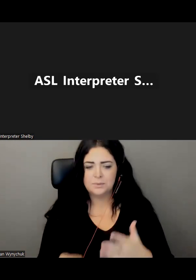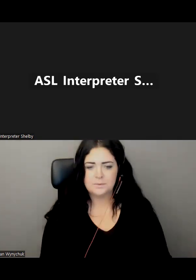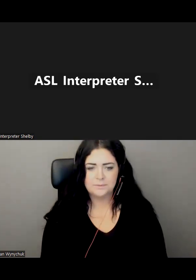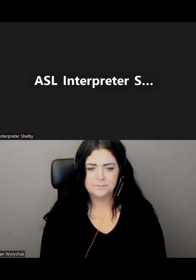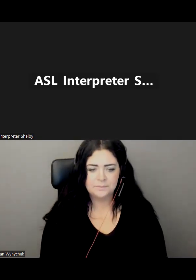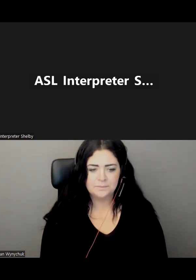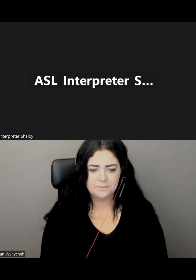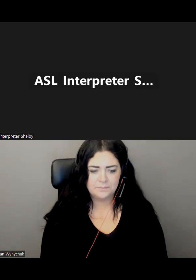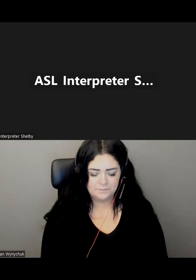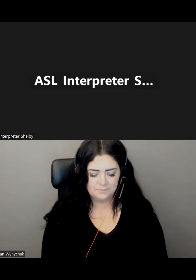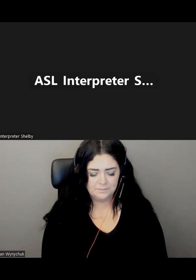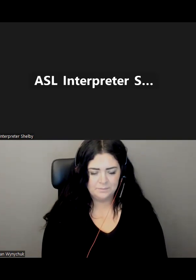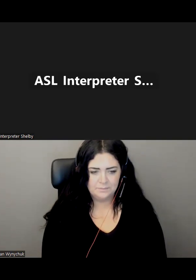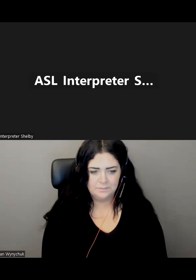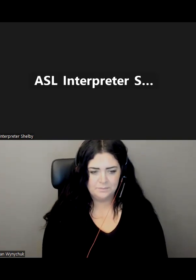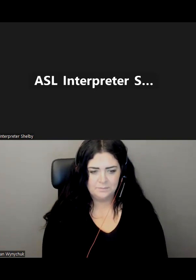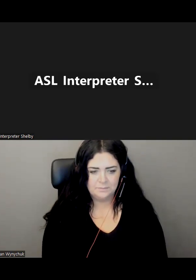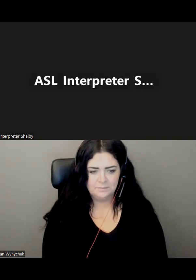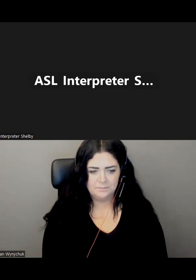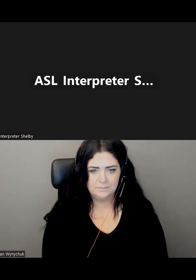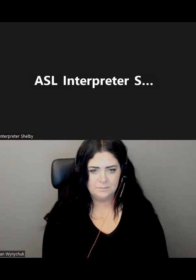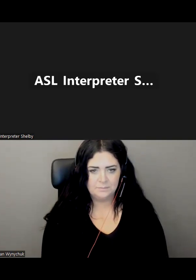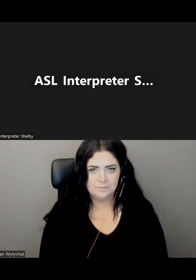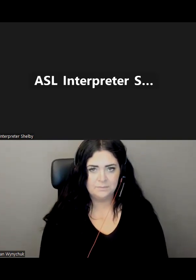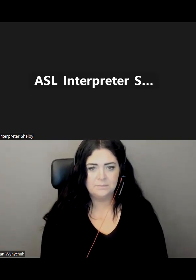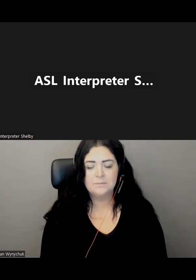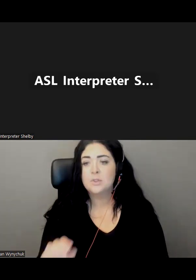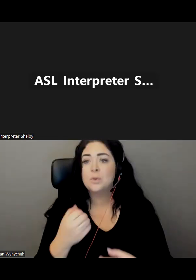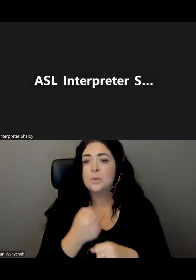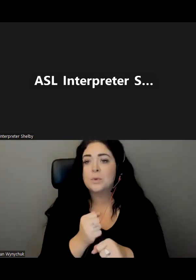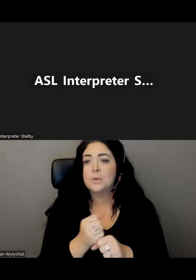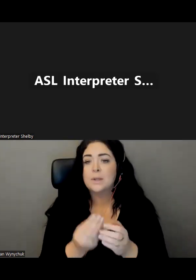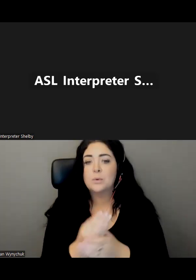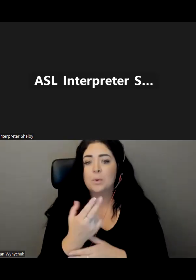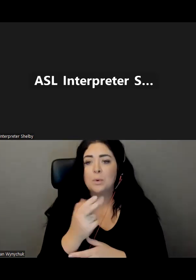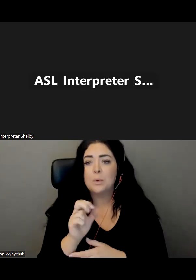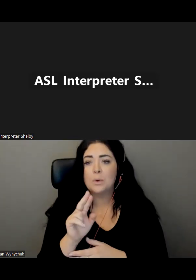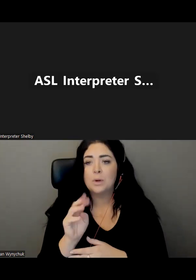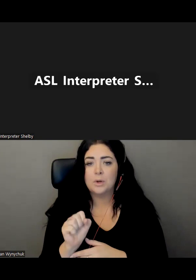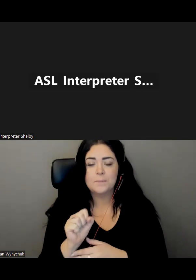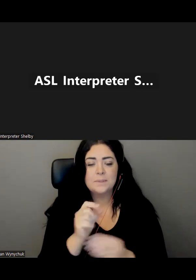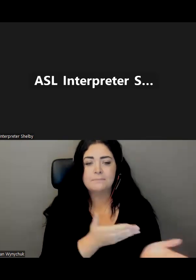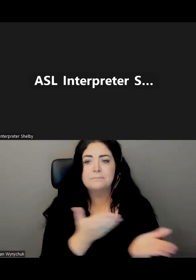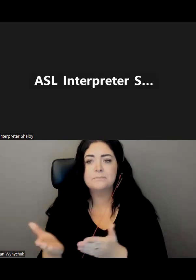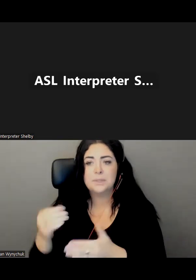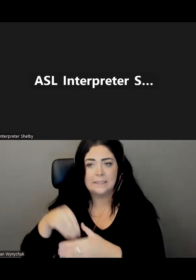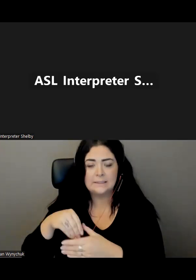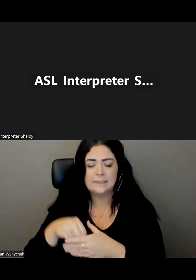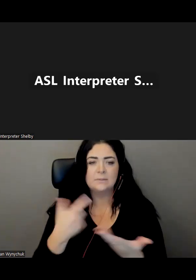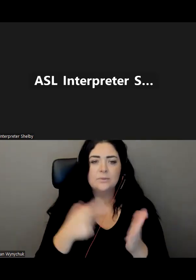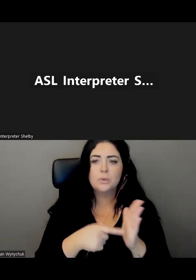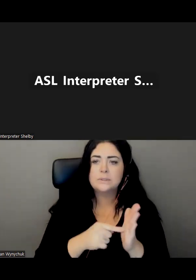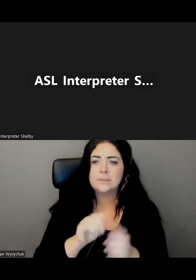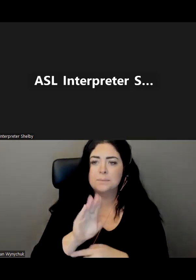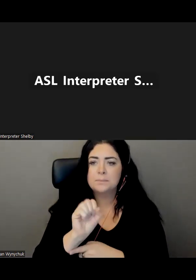You can also grow herbs this way, which is awesome. And you can bring them indoors when it starts to get cold out. So if you have basil that you really